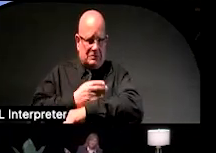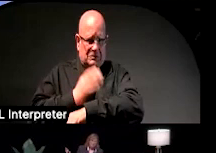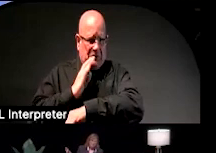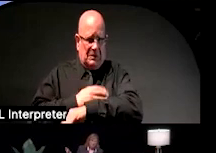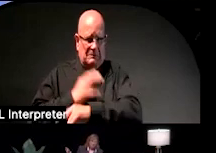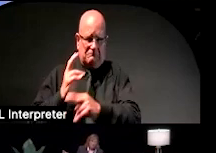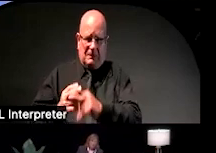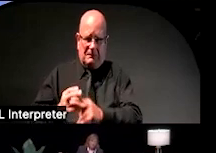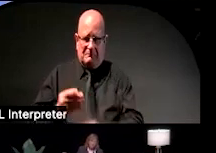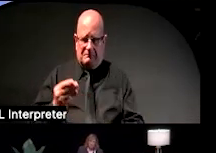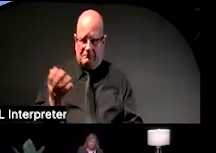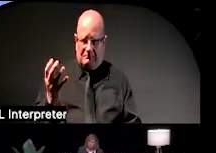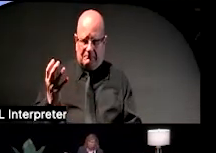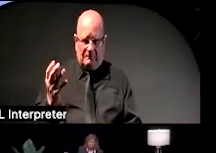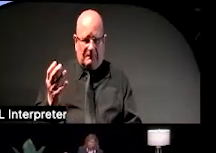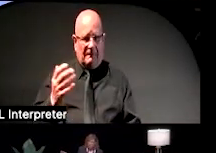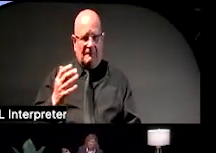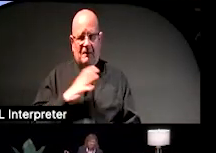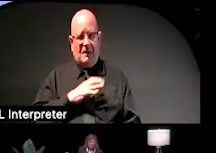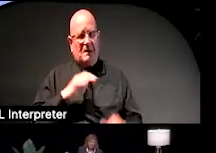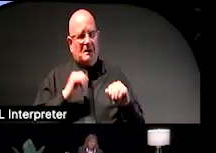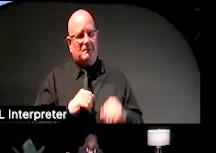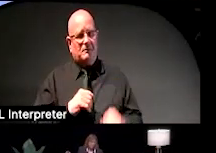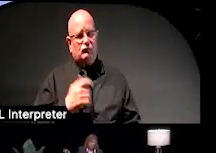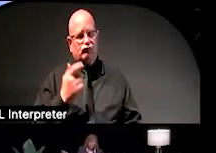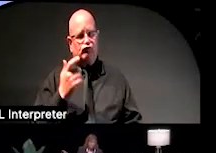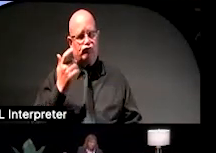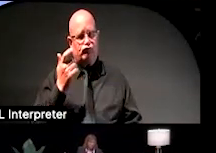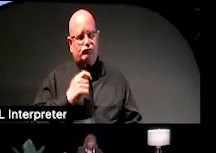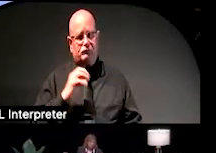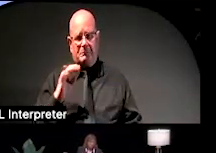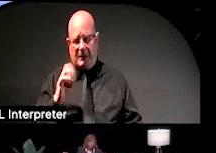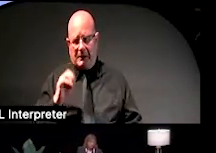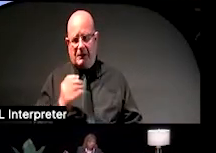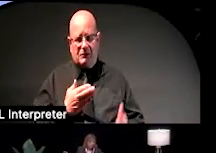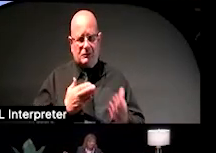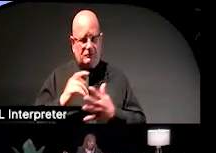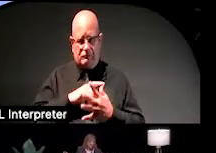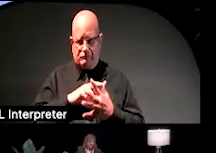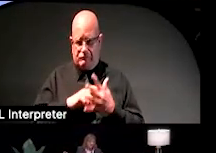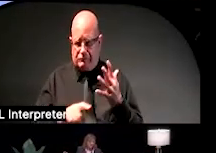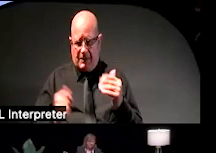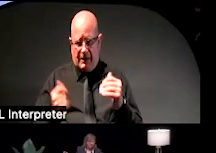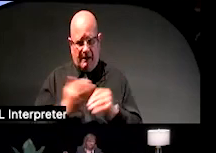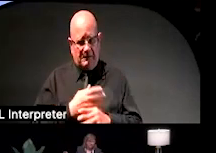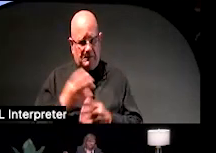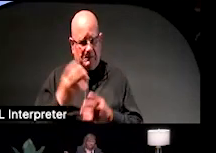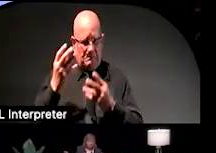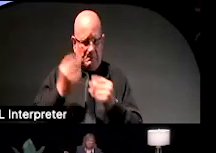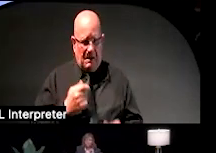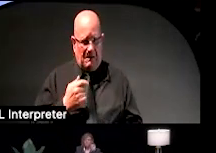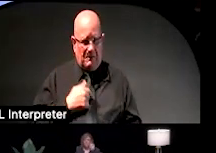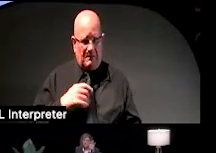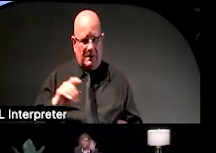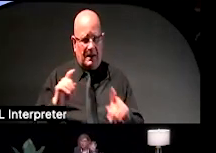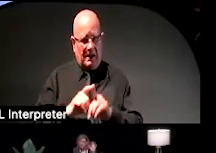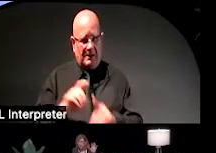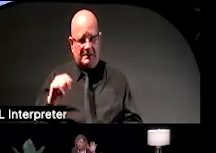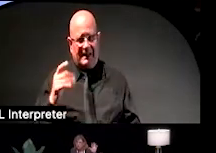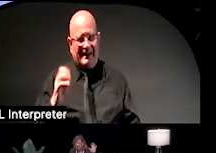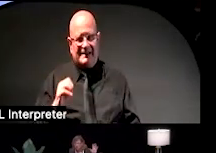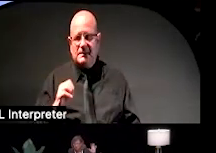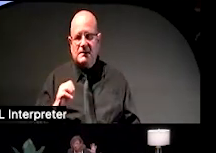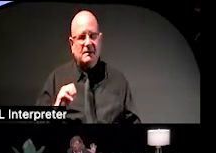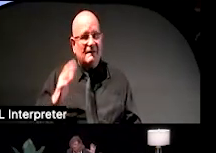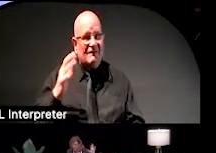will be eligible for Medicaid services, and that'll pay for my elder care. There's a 5-year